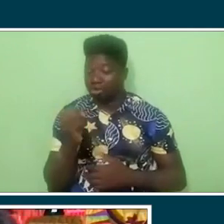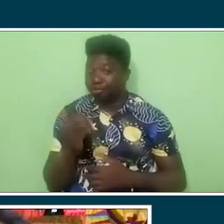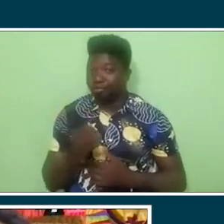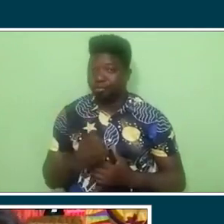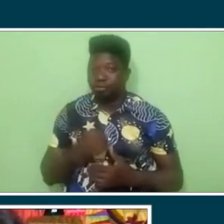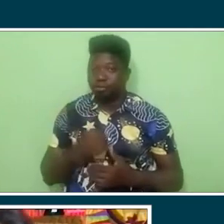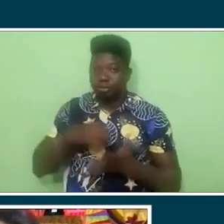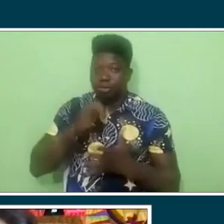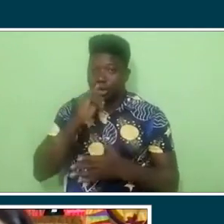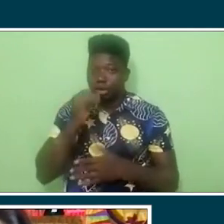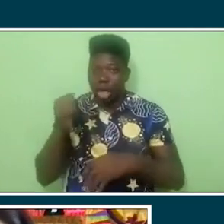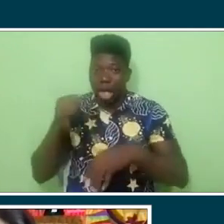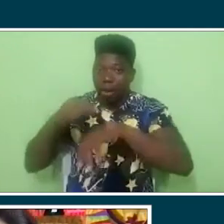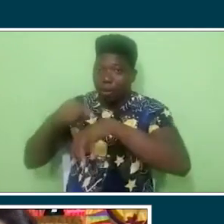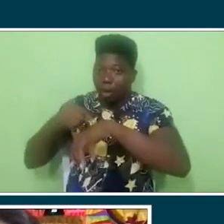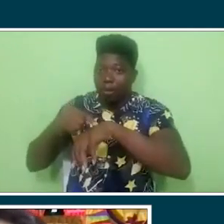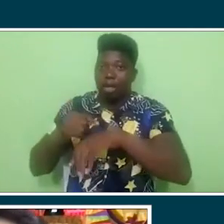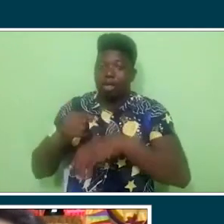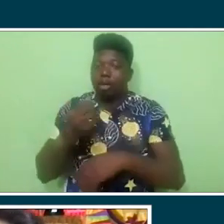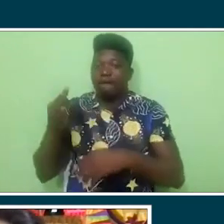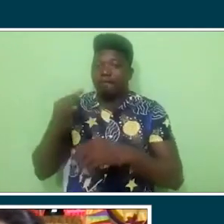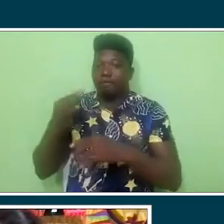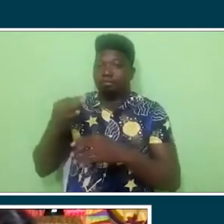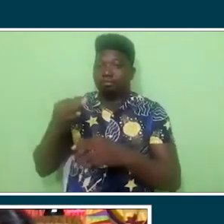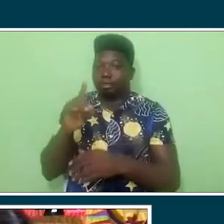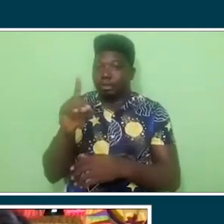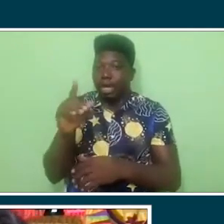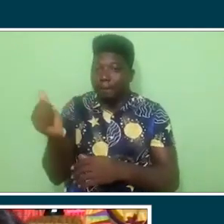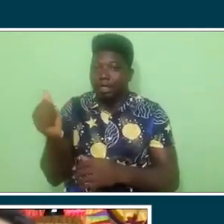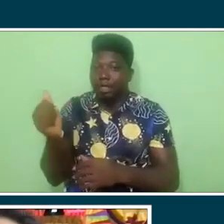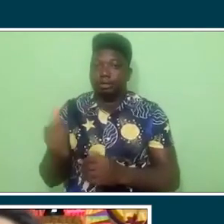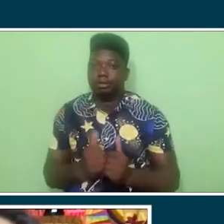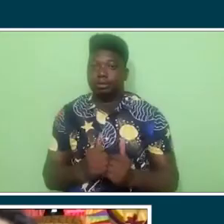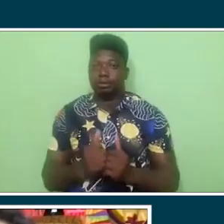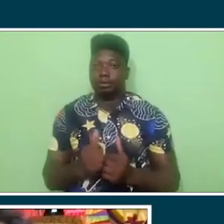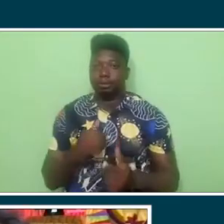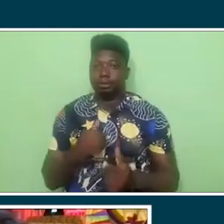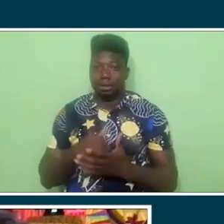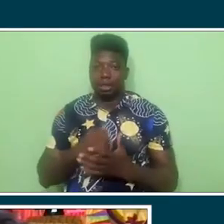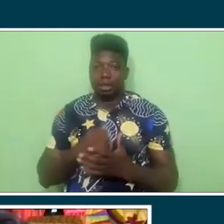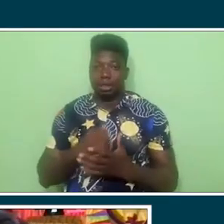moment of disequilibrium in our collective growth